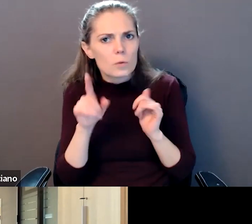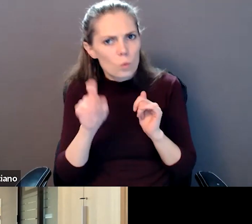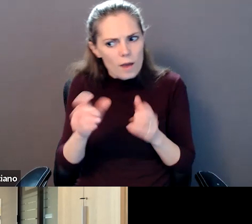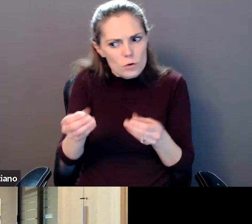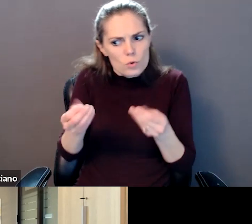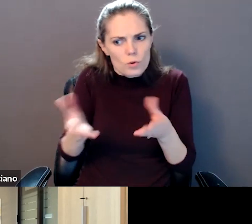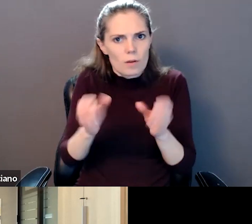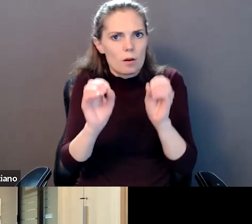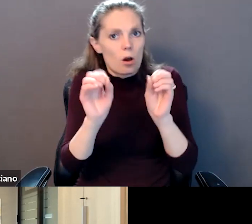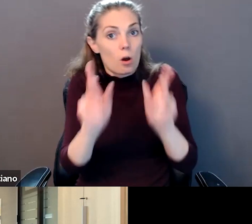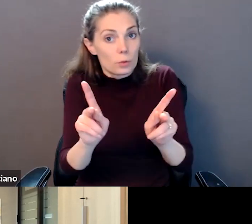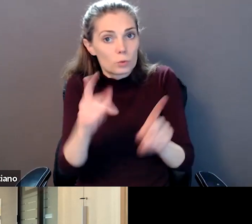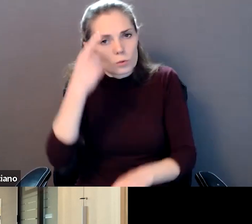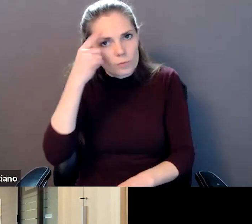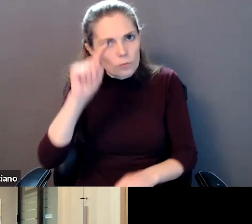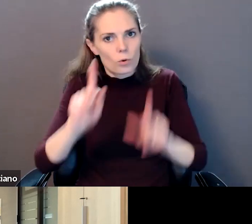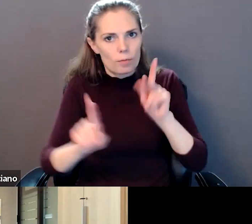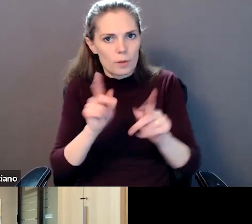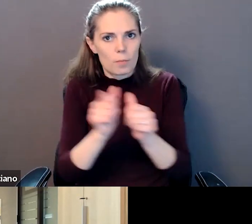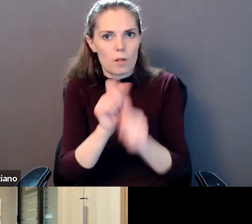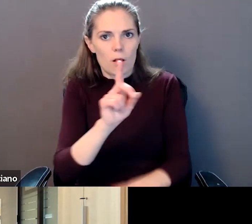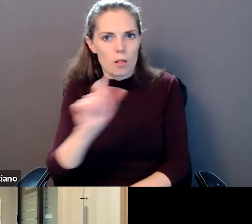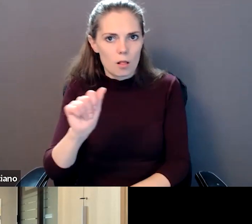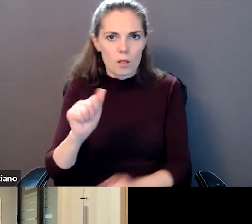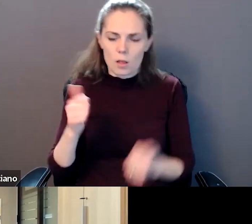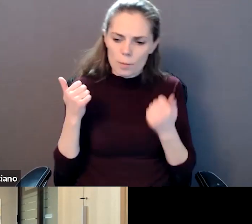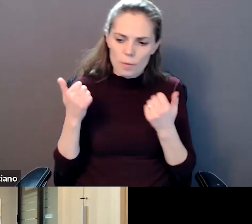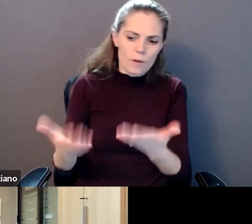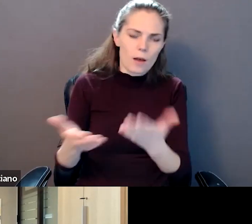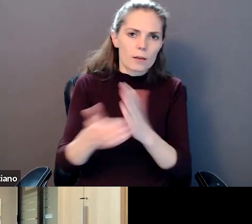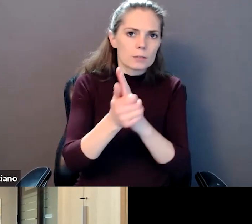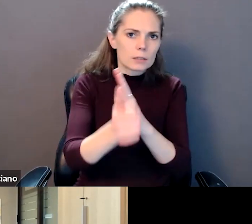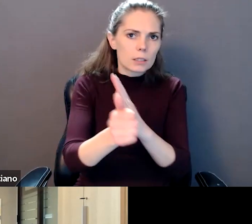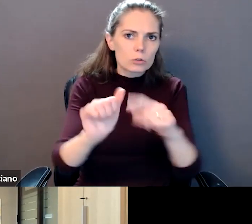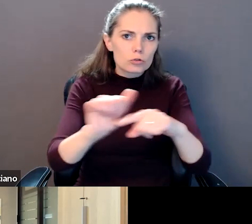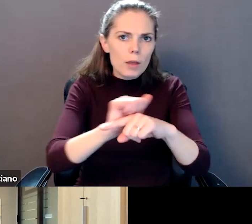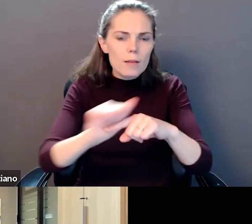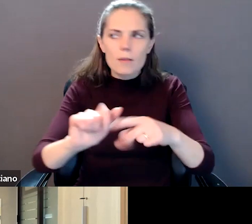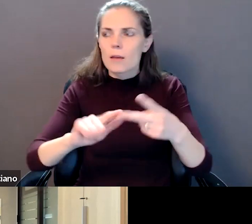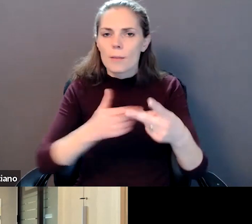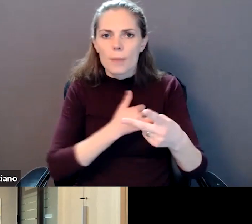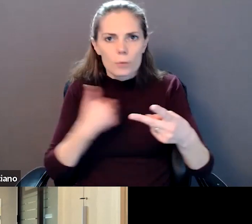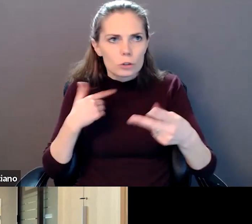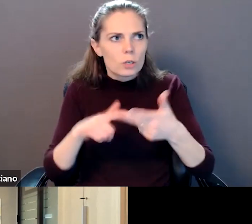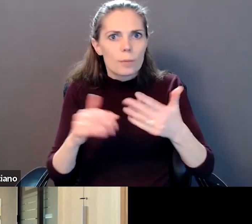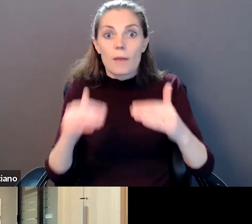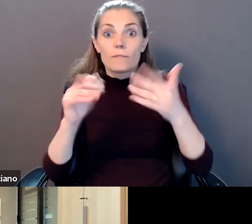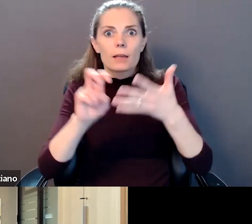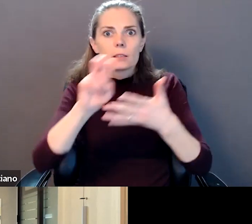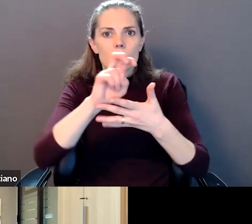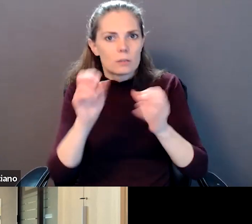with disabilities to have access to skills training, to mentorship, and to advancement opportunities.